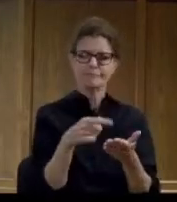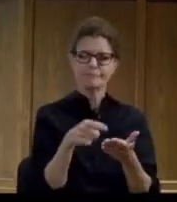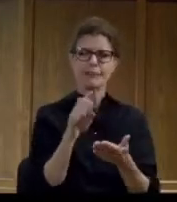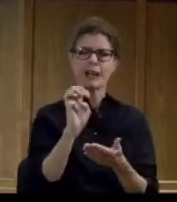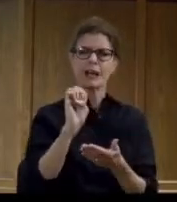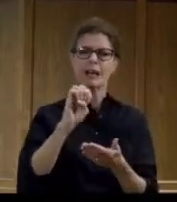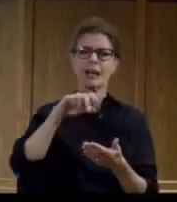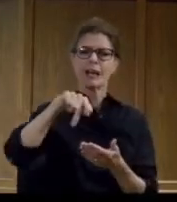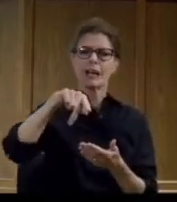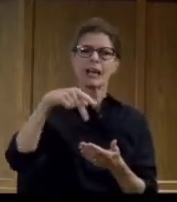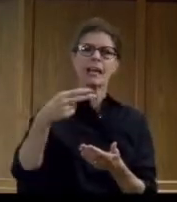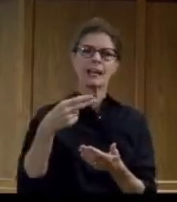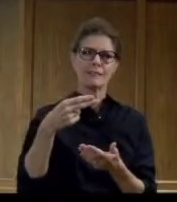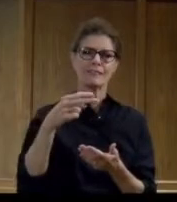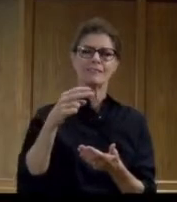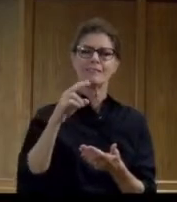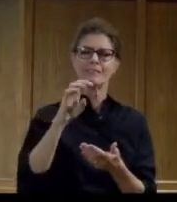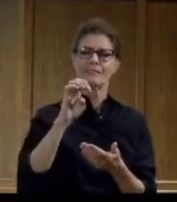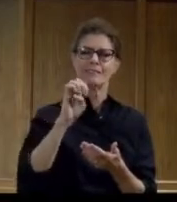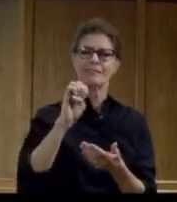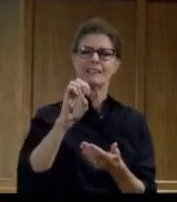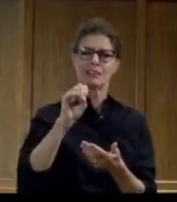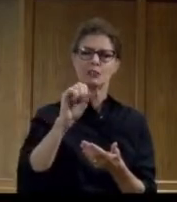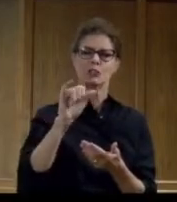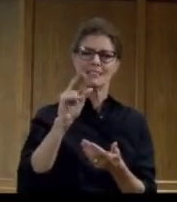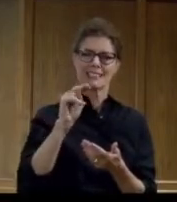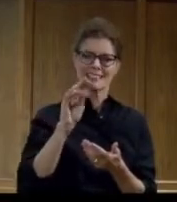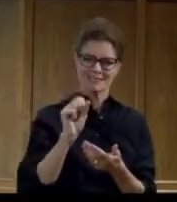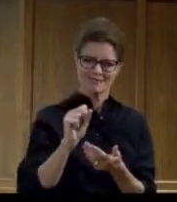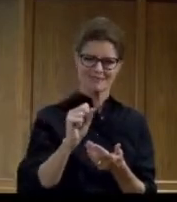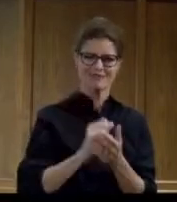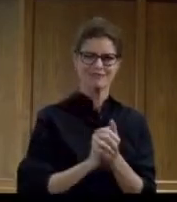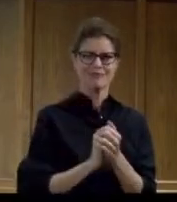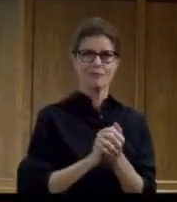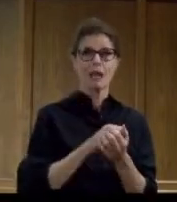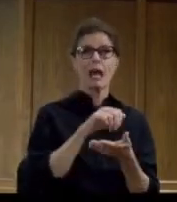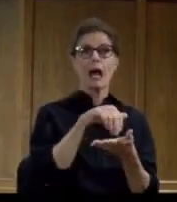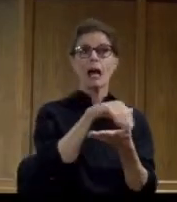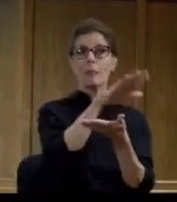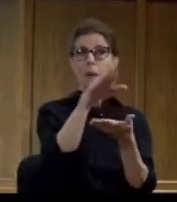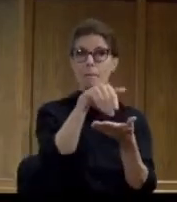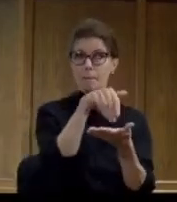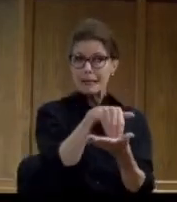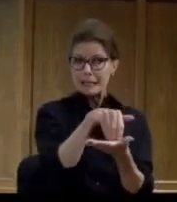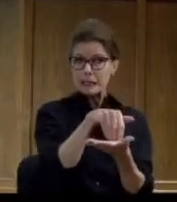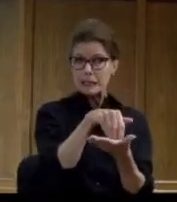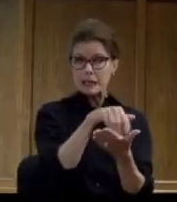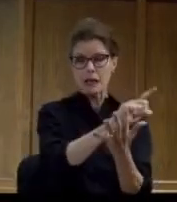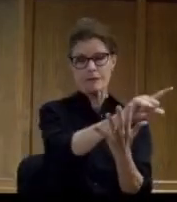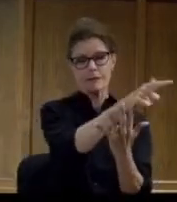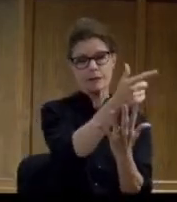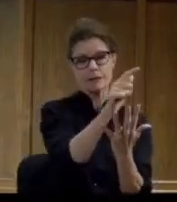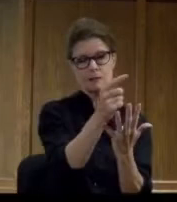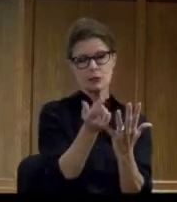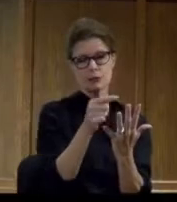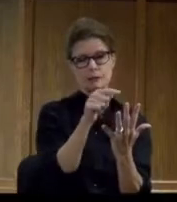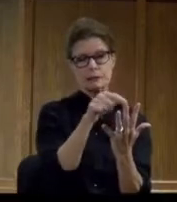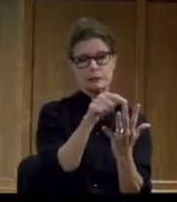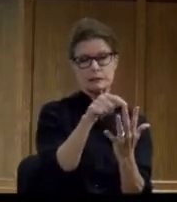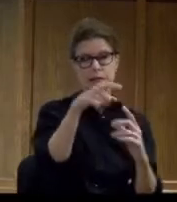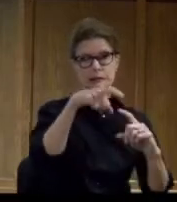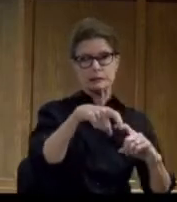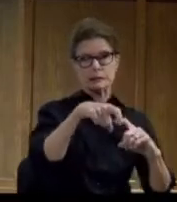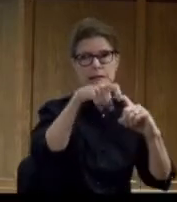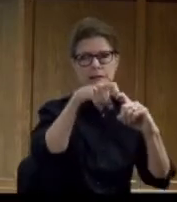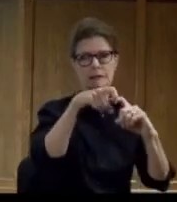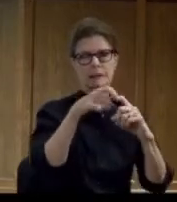these passages. Now, I will say, in the middle of this series, 2 or 3 weeks away, we are going to have a really special event. We announced it last week. We're